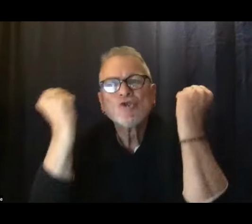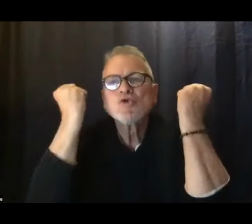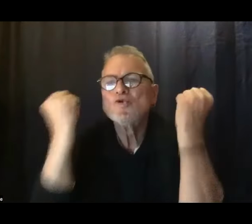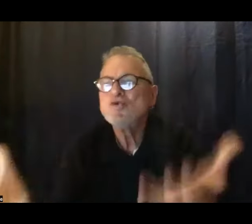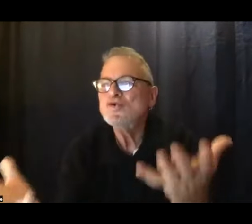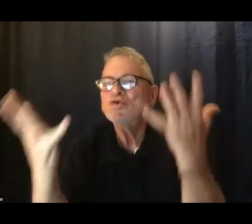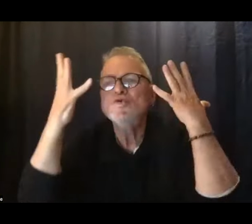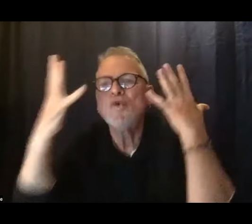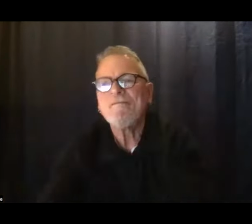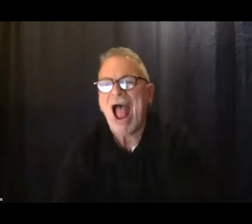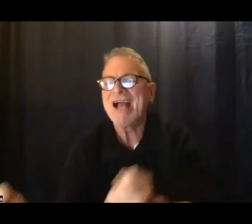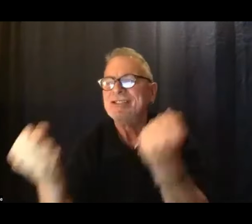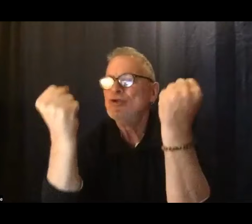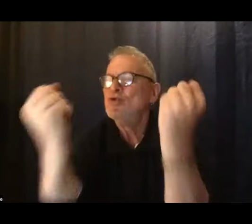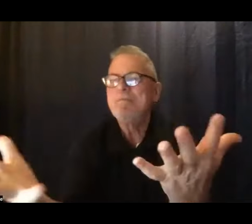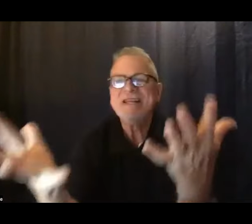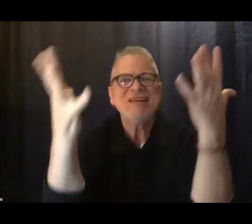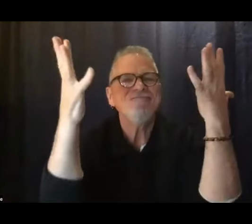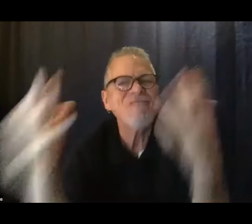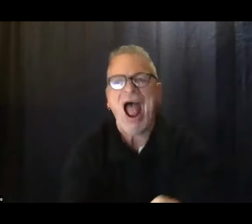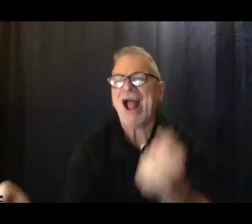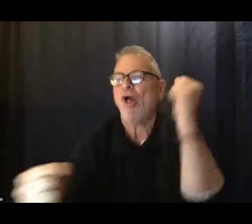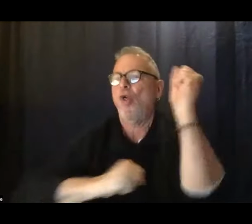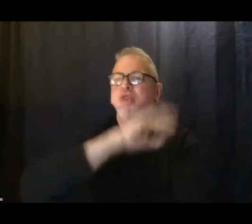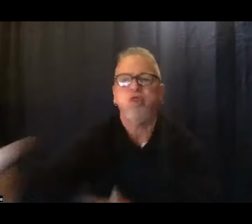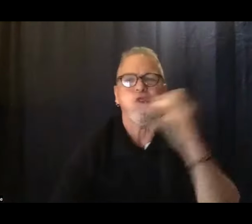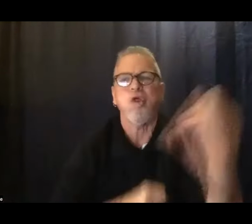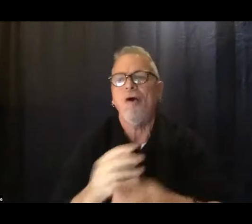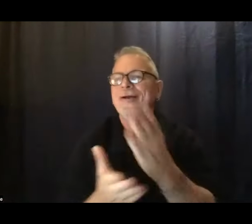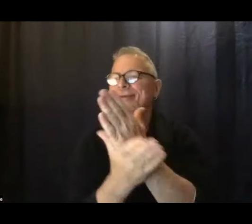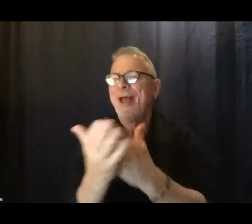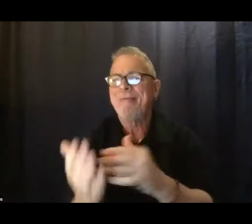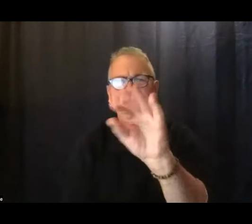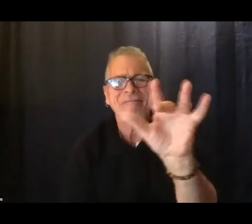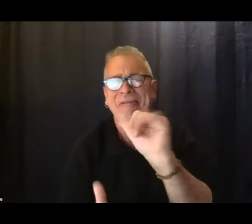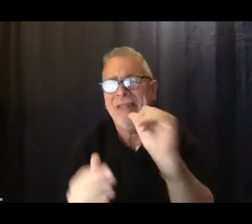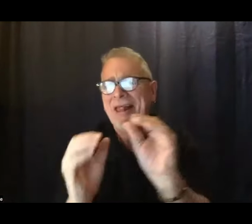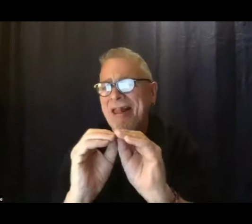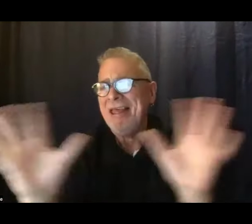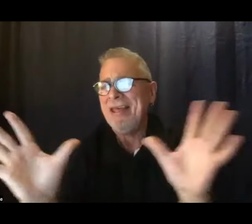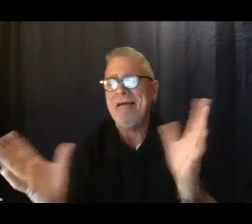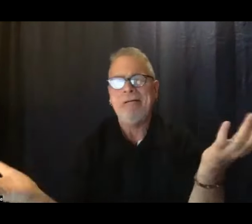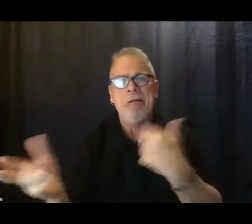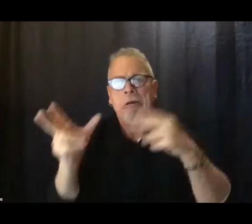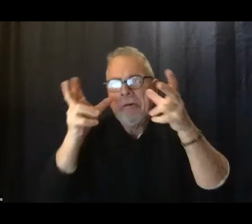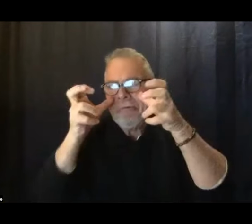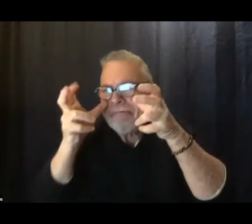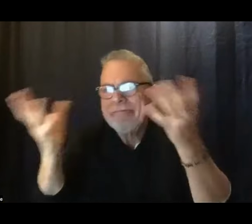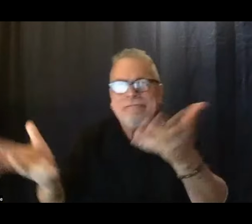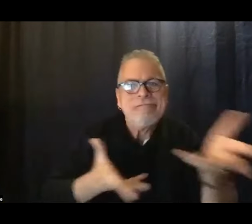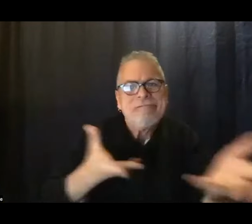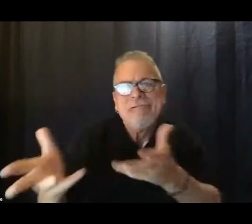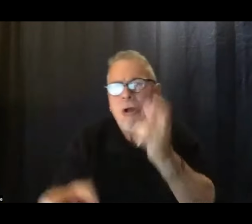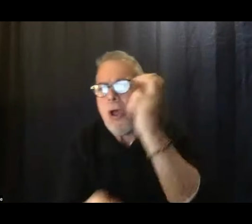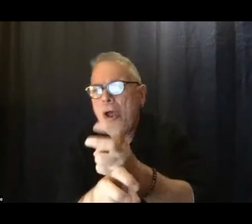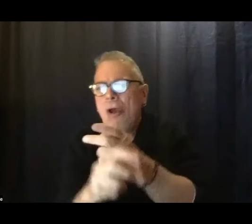abilities in regards to fingerspelling are, people just sign too fast. It's like all the letters come at them at once. There's